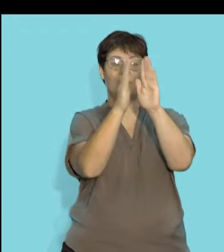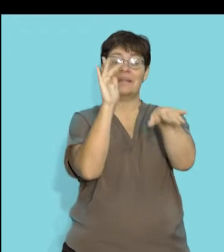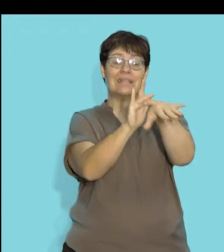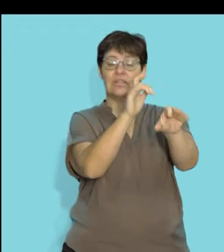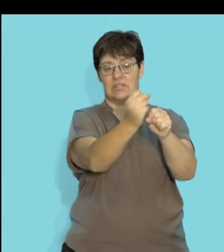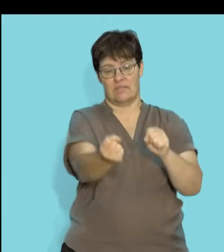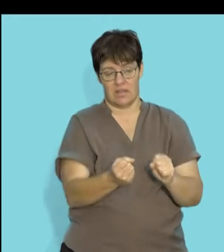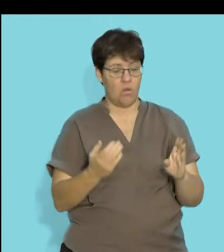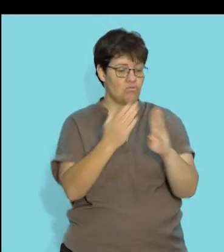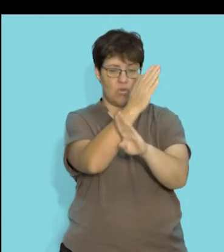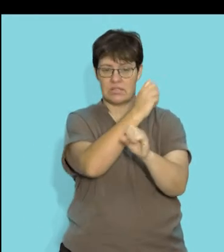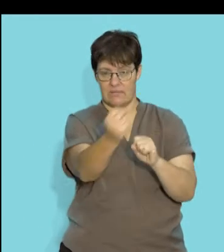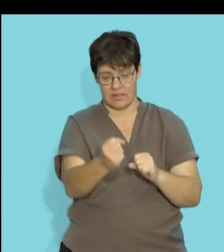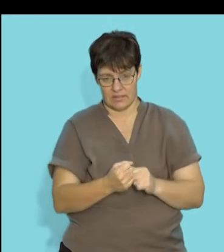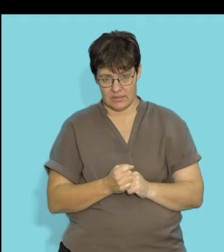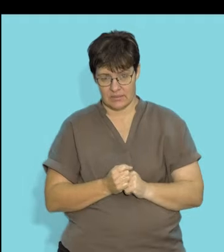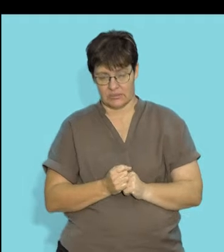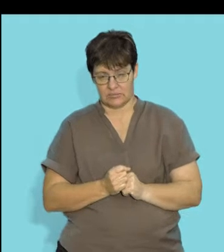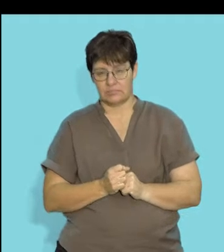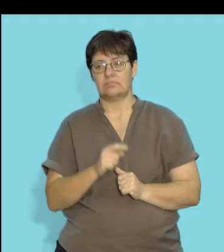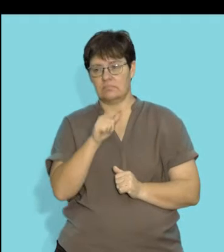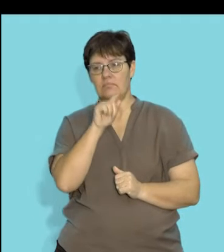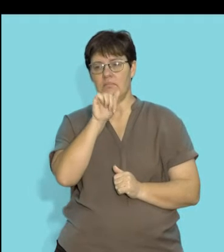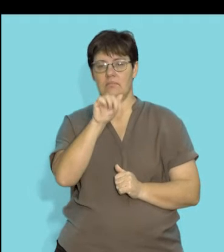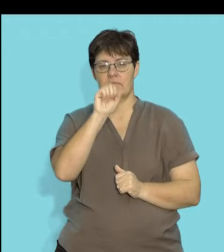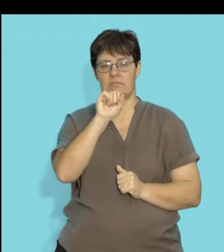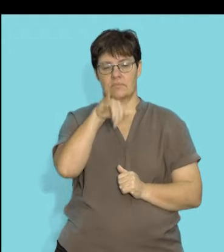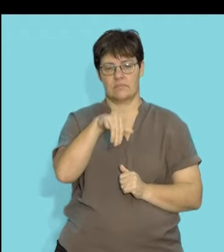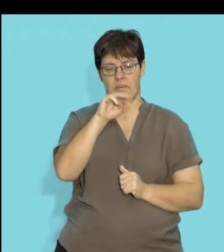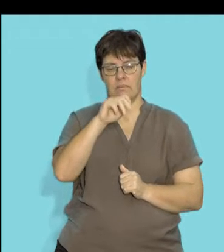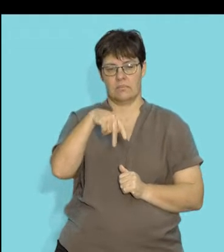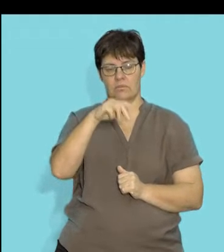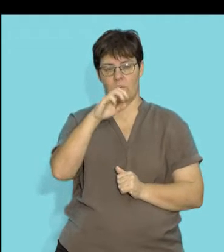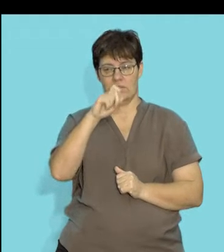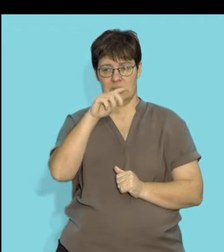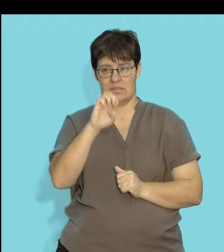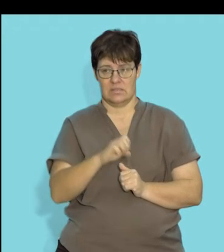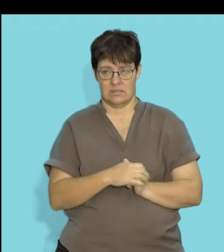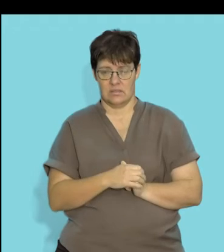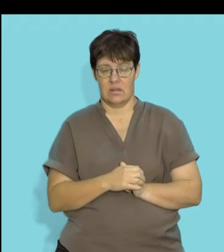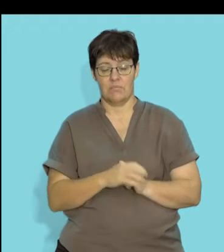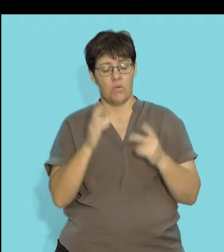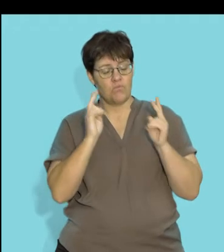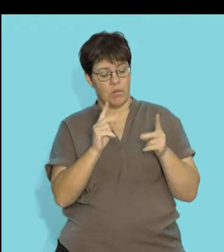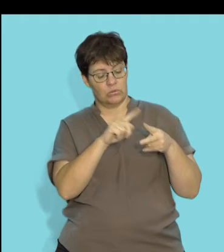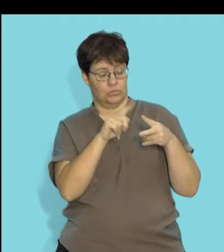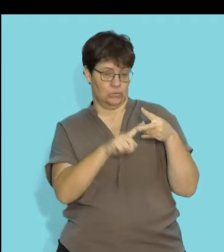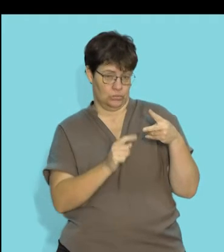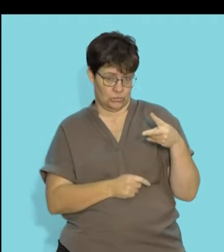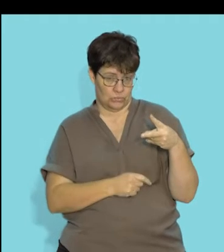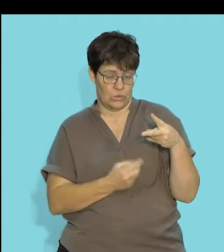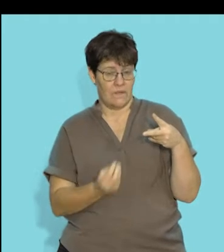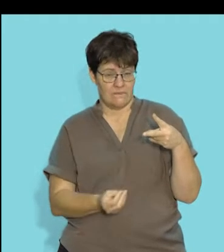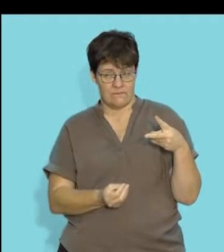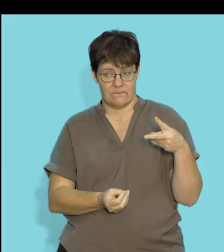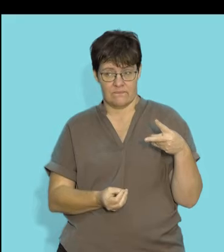approach and approach, but it will never cross. So that's what we call the asymptote. And there is normally 2 asymptotes,